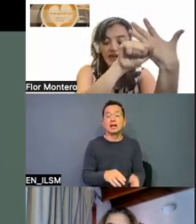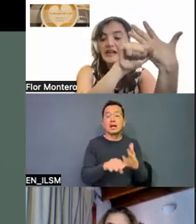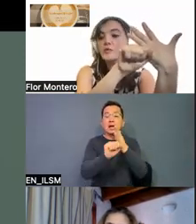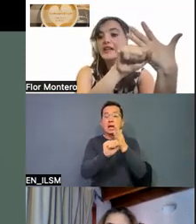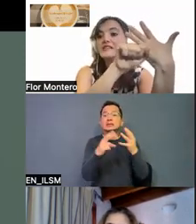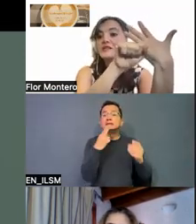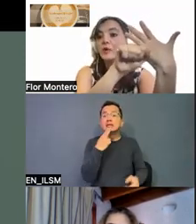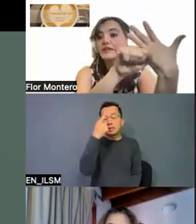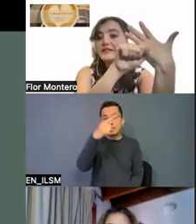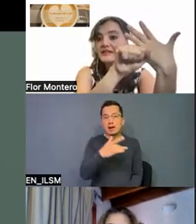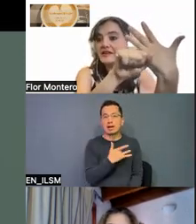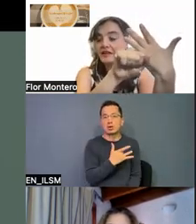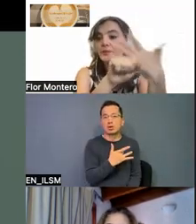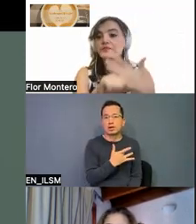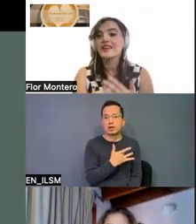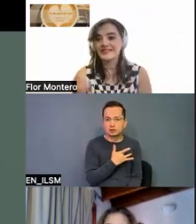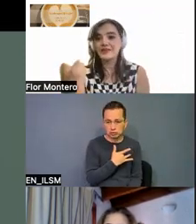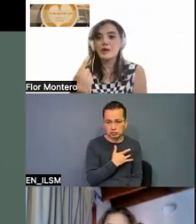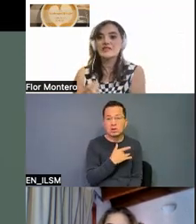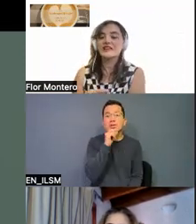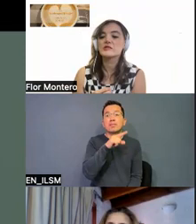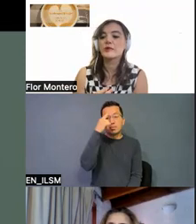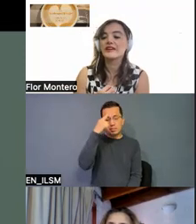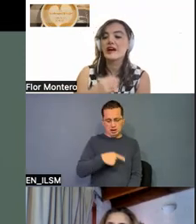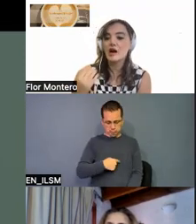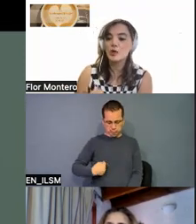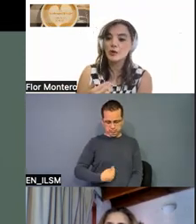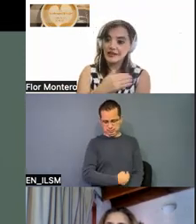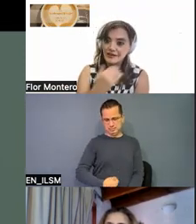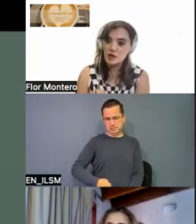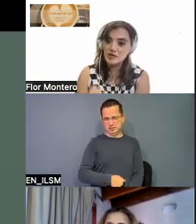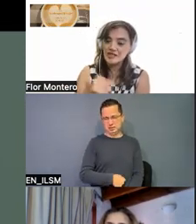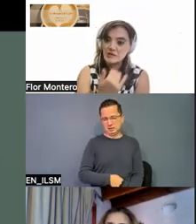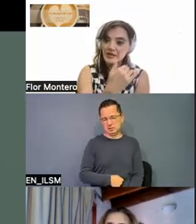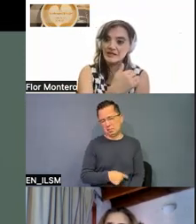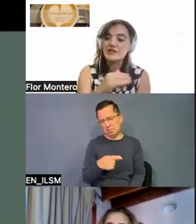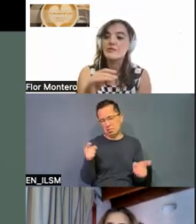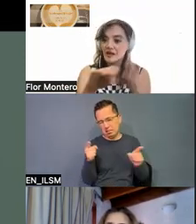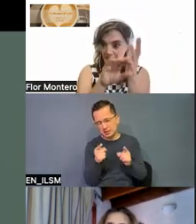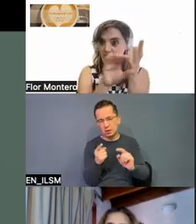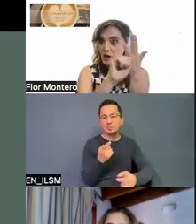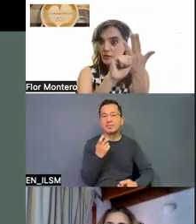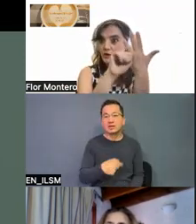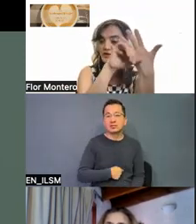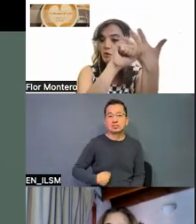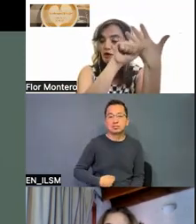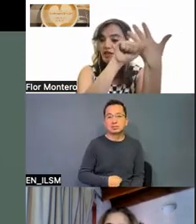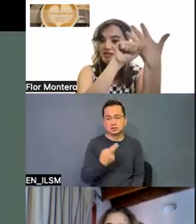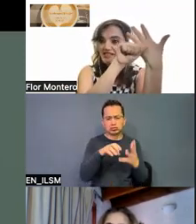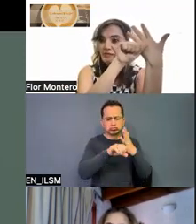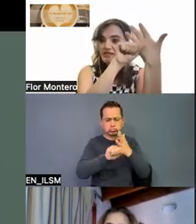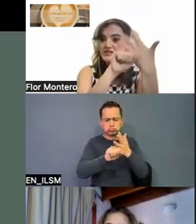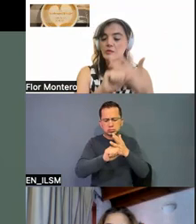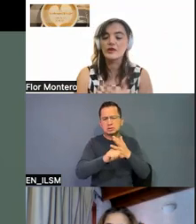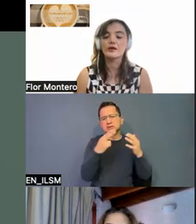heart as well as the small intestine. Now that was explaining how it goes system by system. That's how we're also